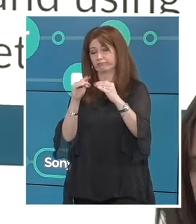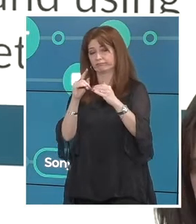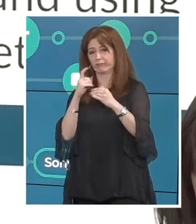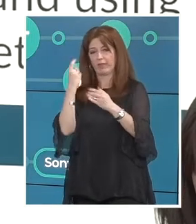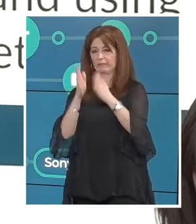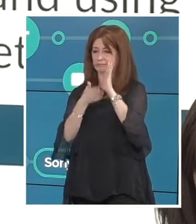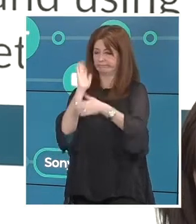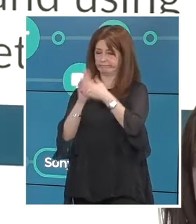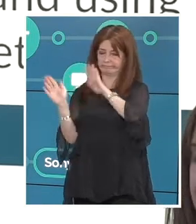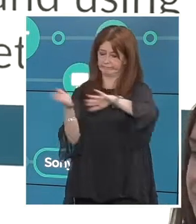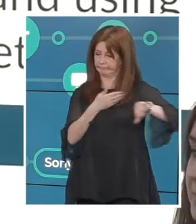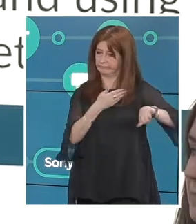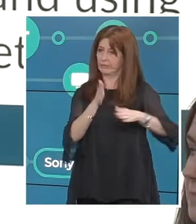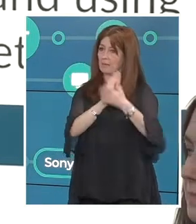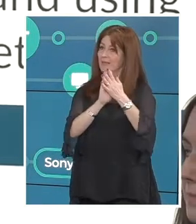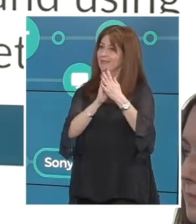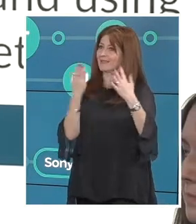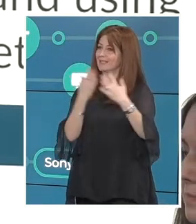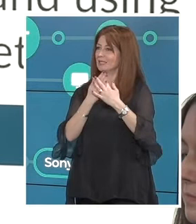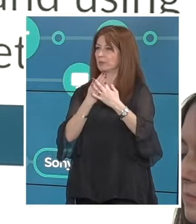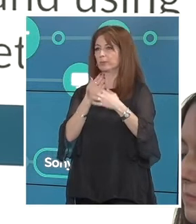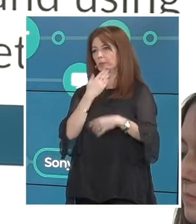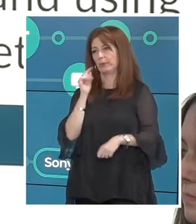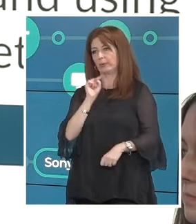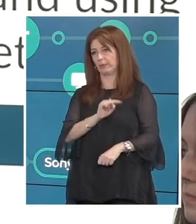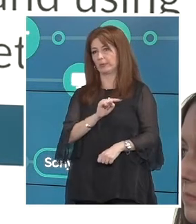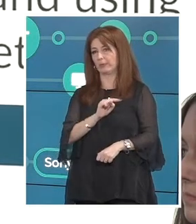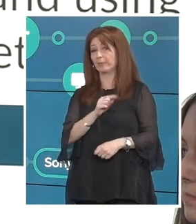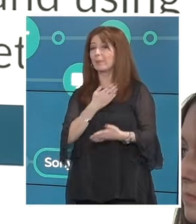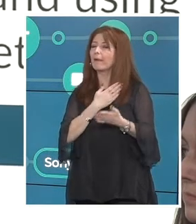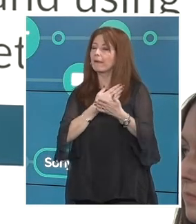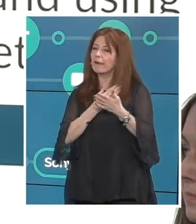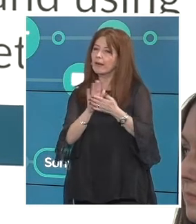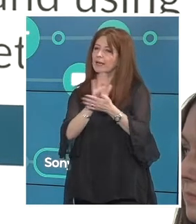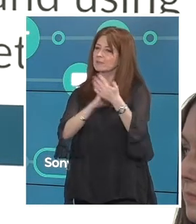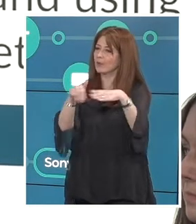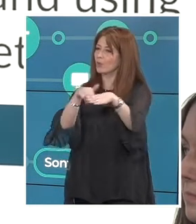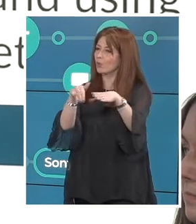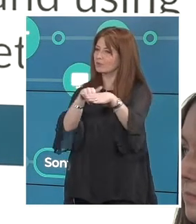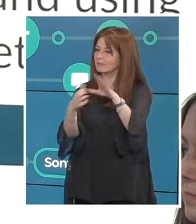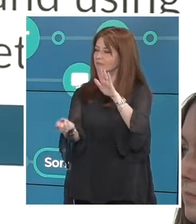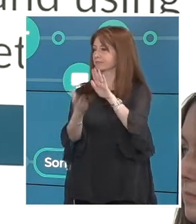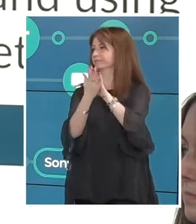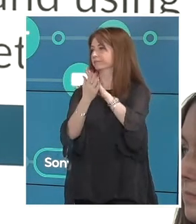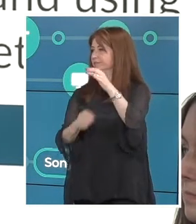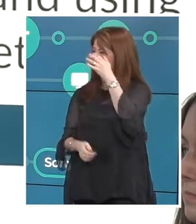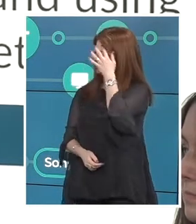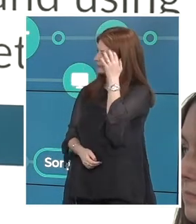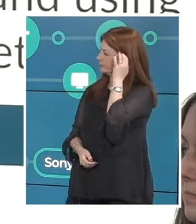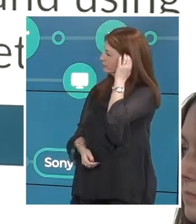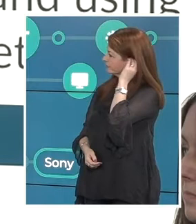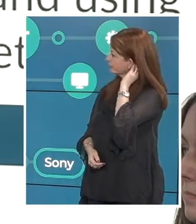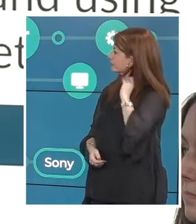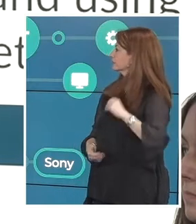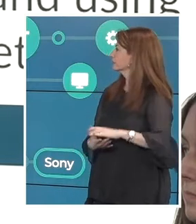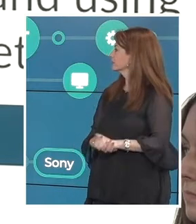that's accessible. But obviously, it all depends on what content they upload to their